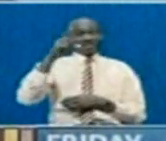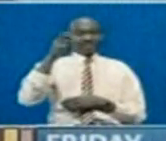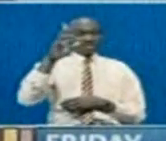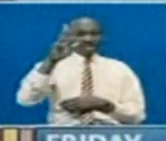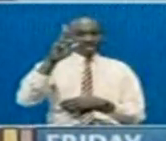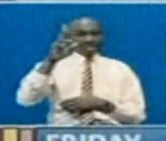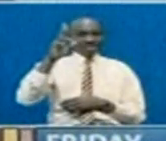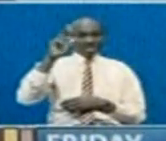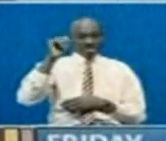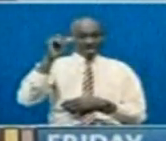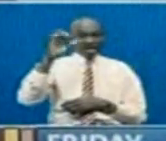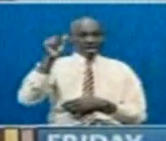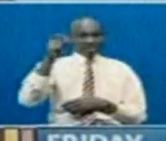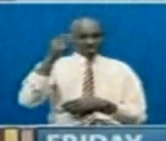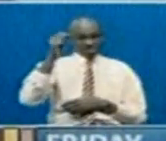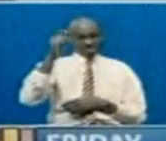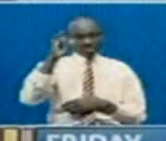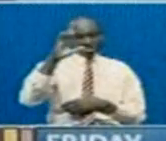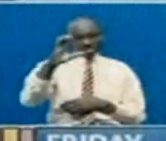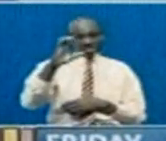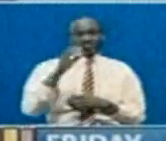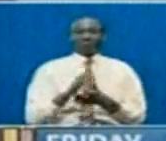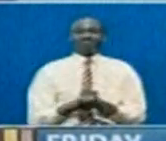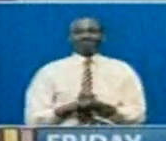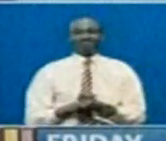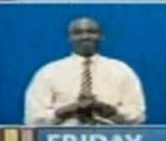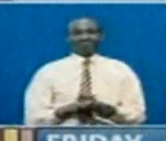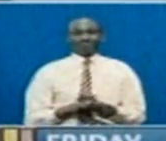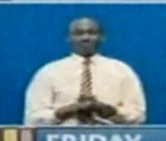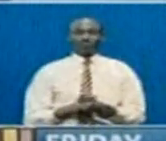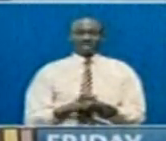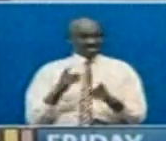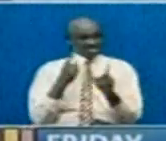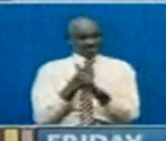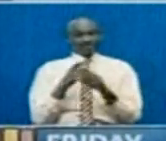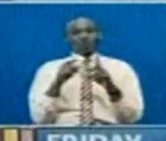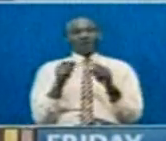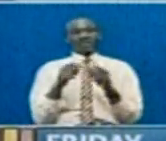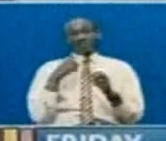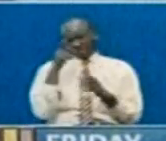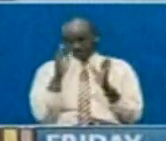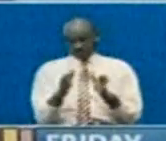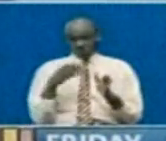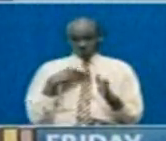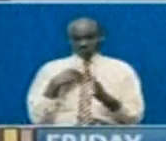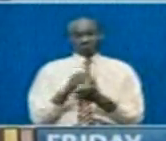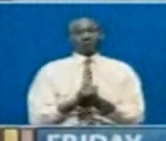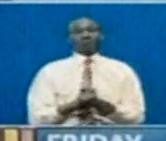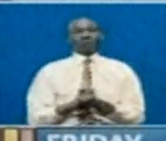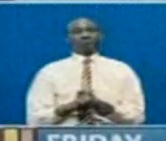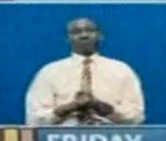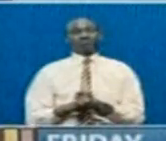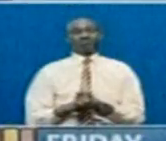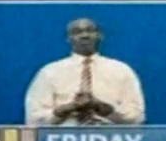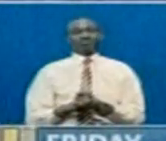we have pedophile. Not pedophile, not pediatric. Okay. So we call that one a vowel digraph.